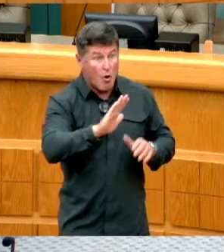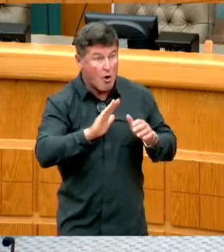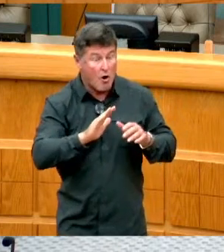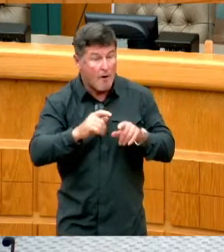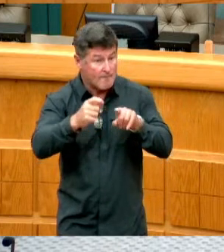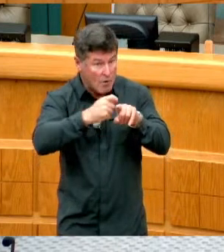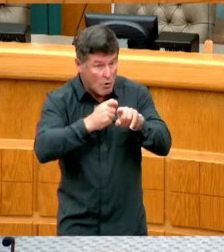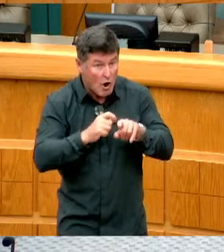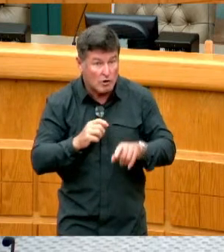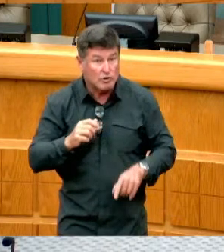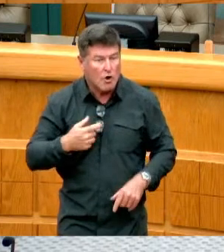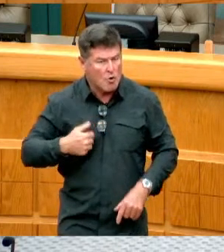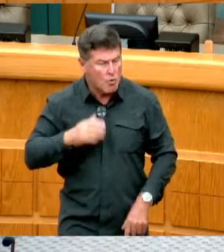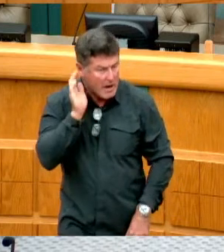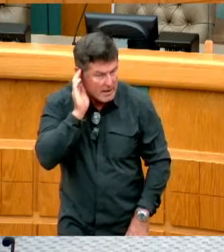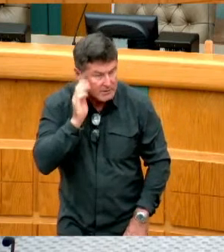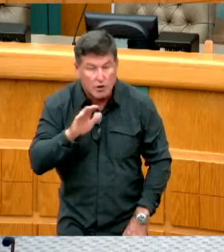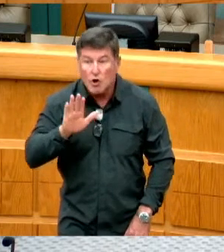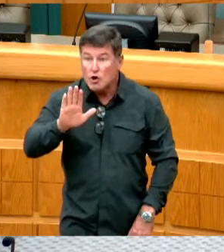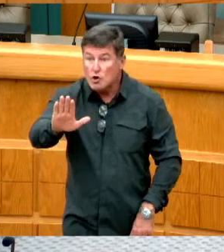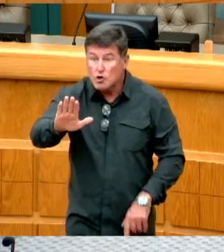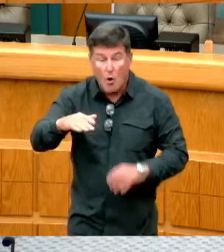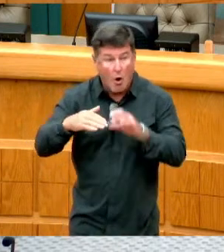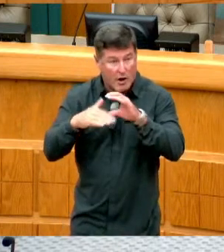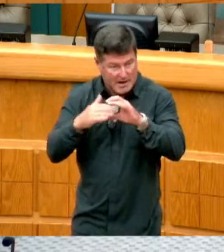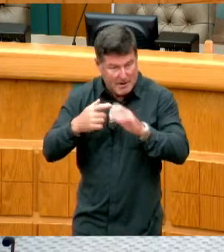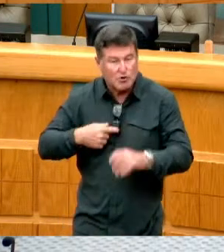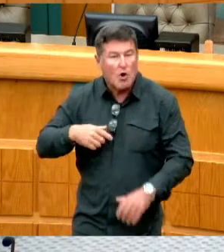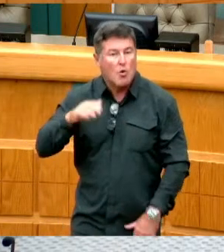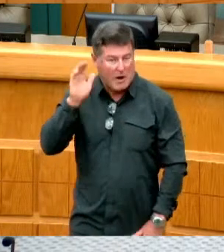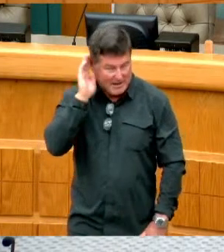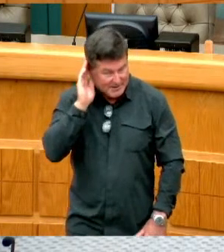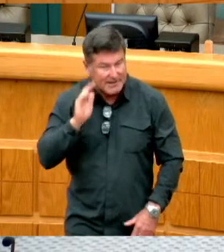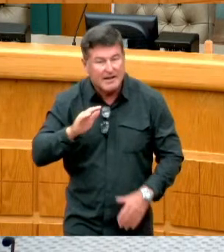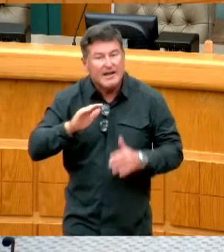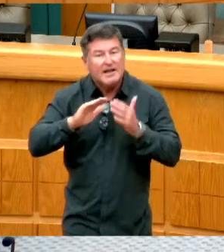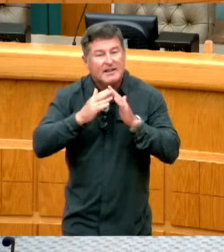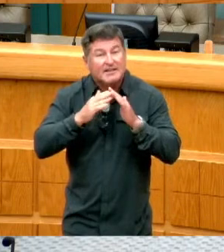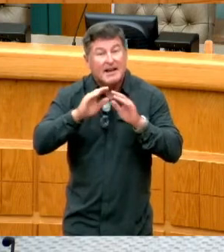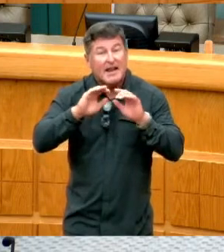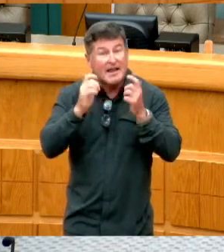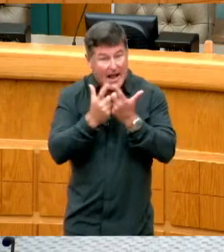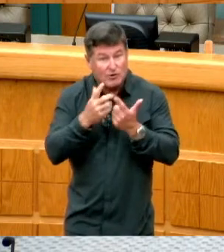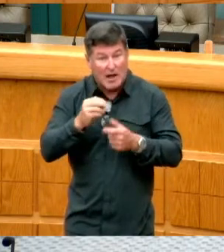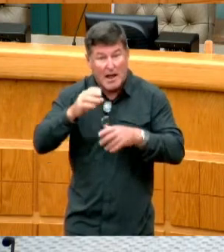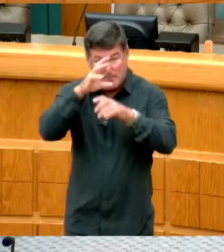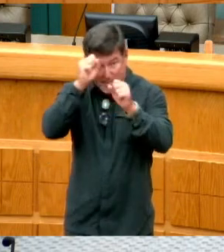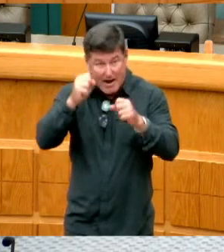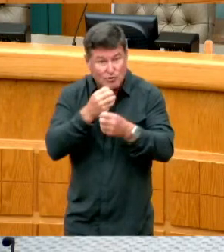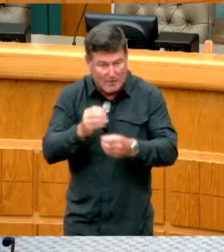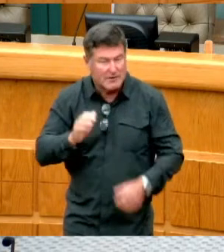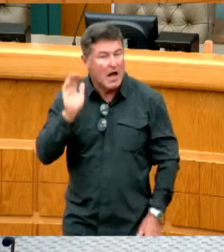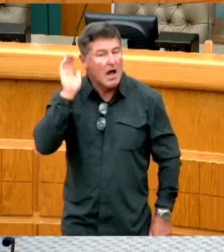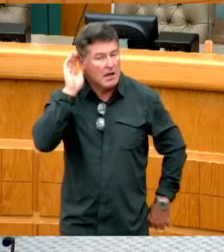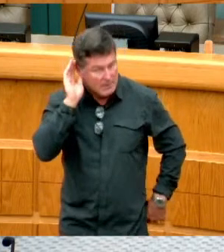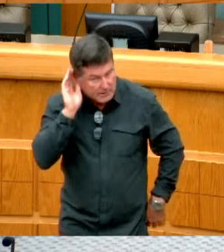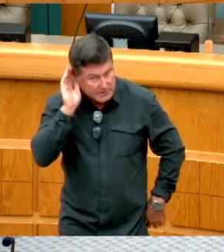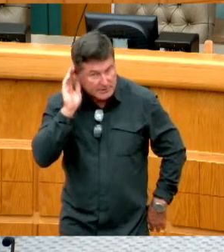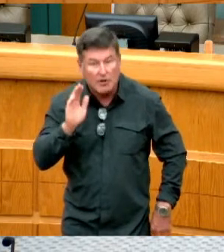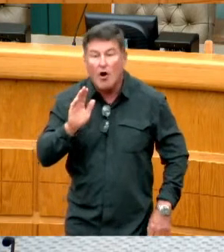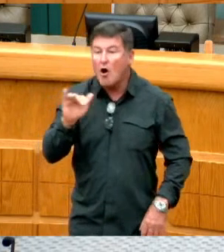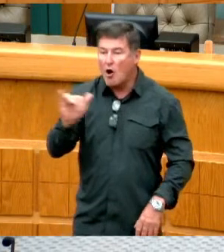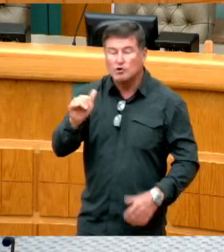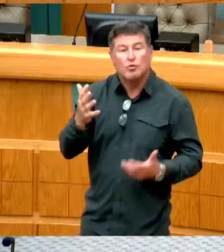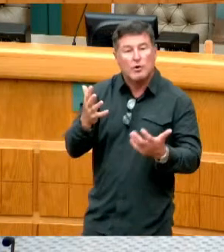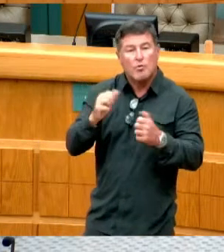your messages. We understand that the urgency of opening an inner-city vaccination location, and we're working to accomplish that